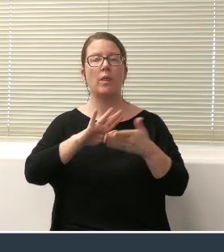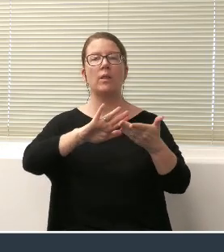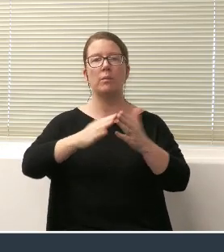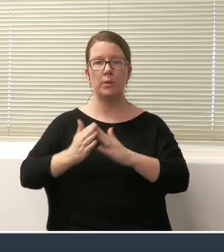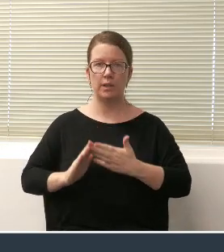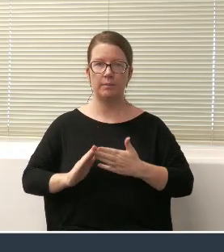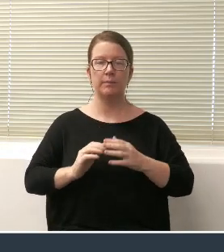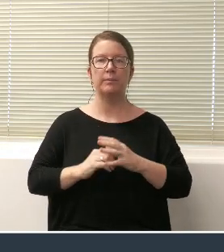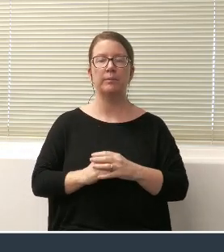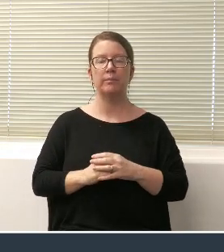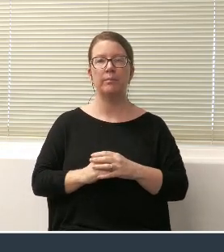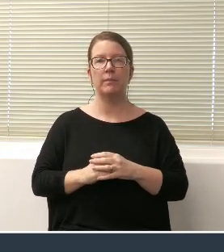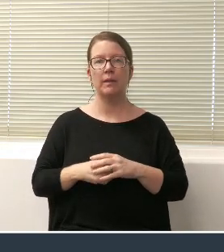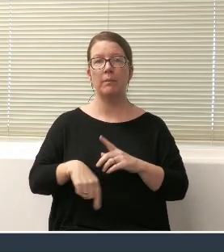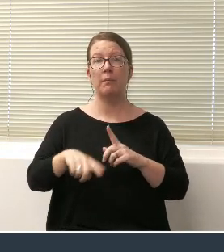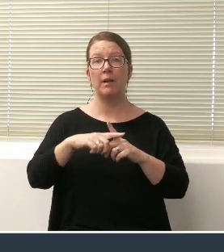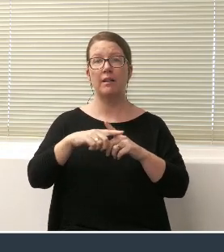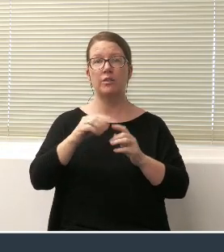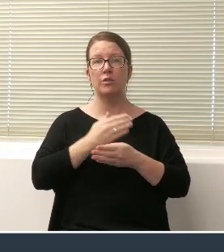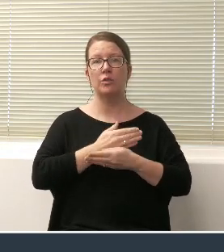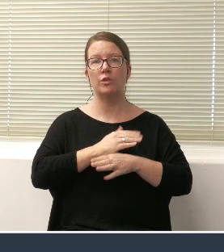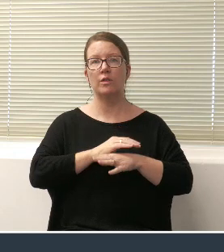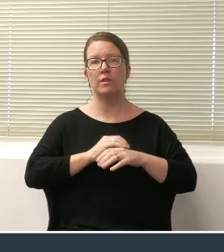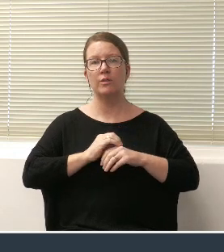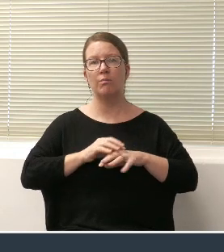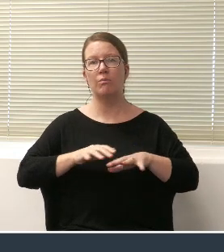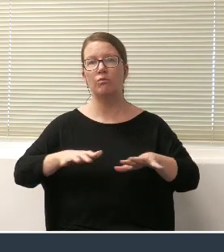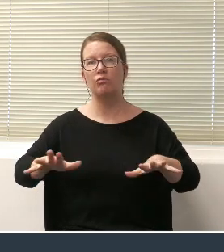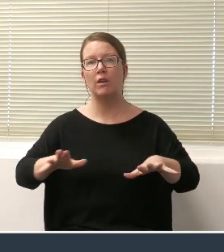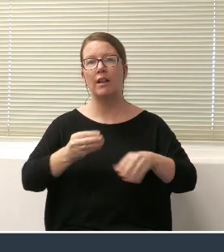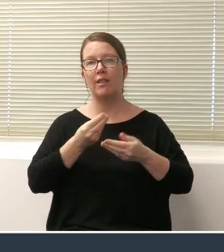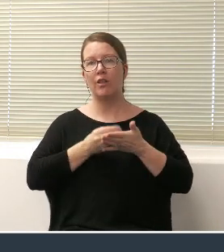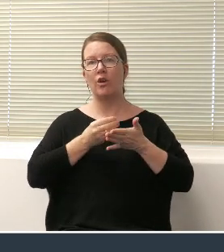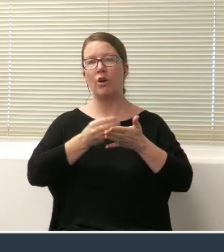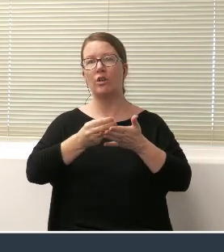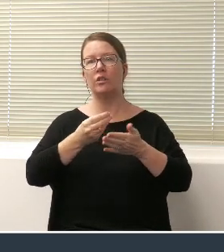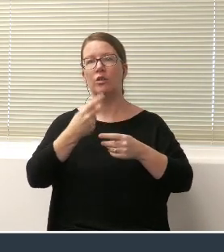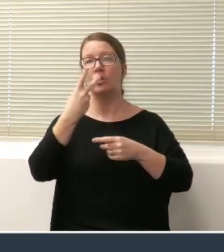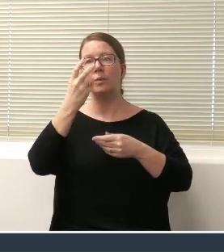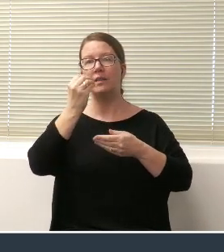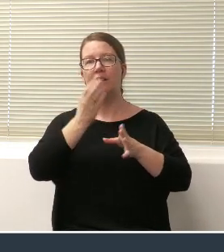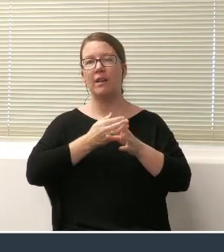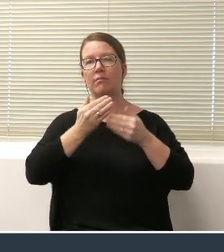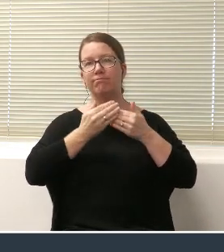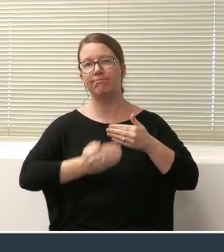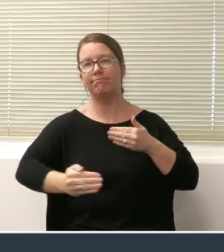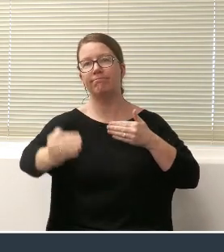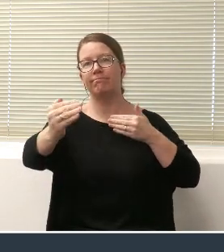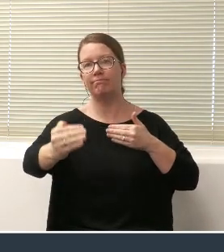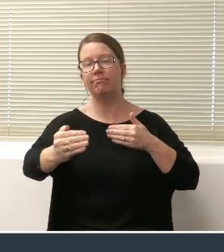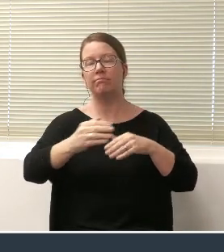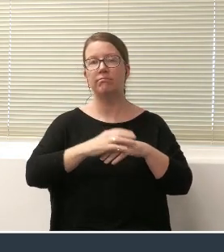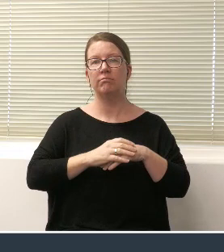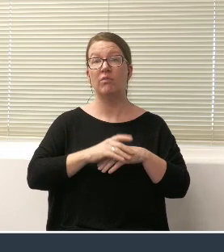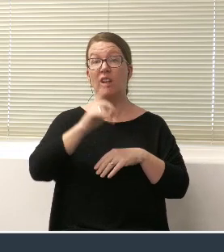and spread over 20 or so years. And, you know, there's could